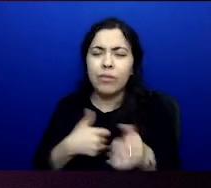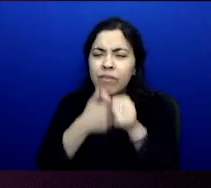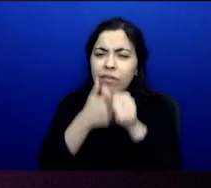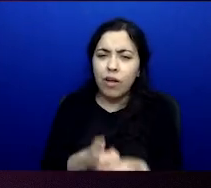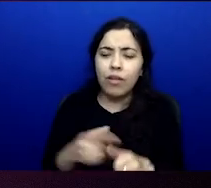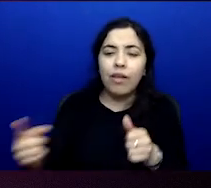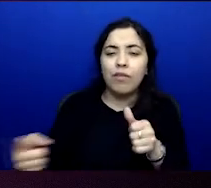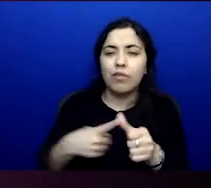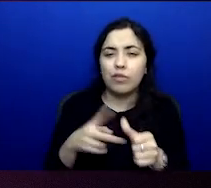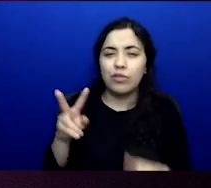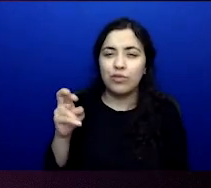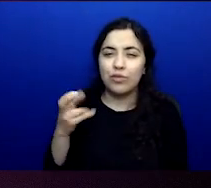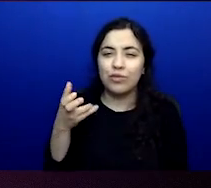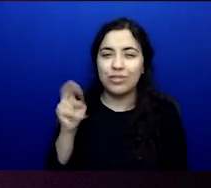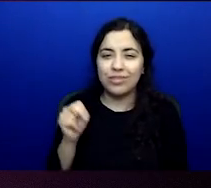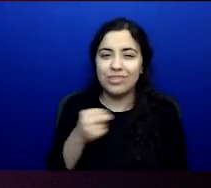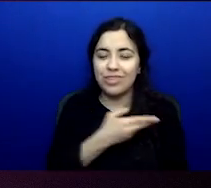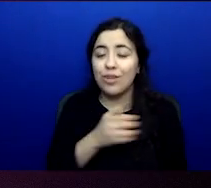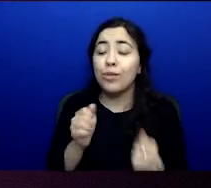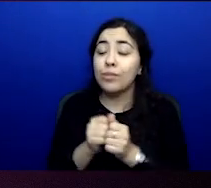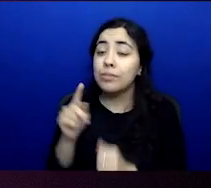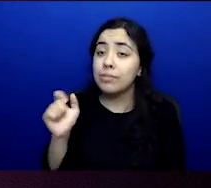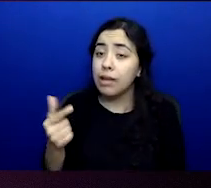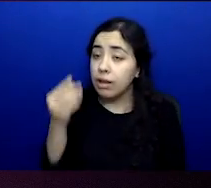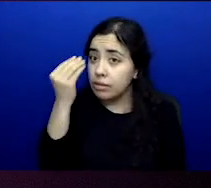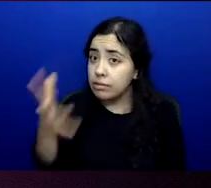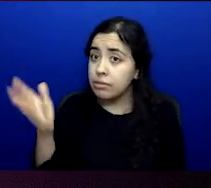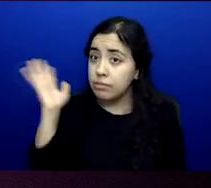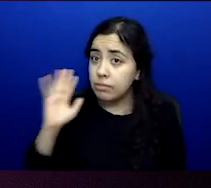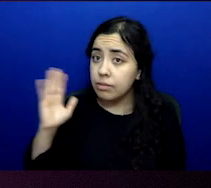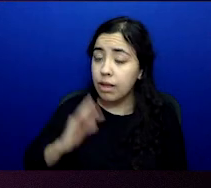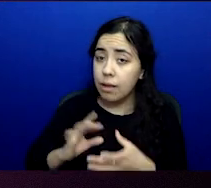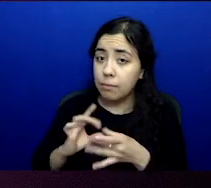first version MVP with tags, as I mentioned earlier.